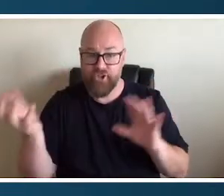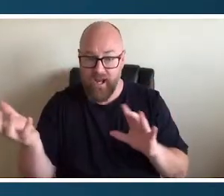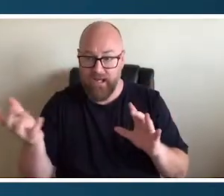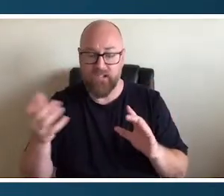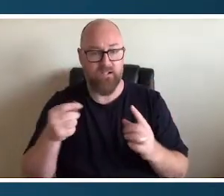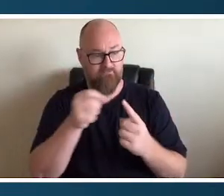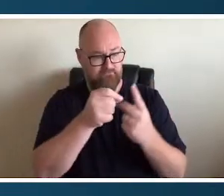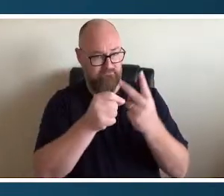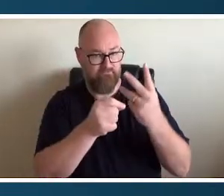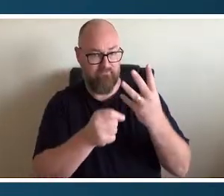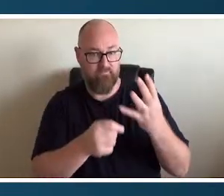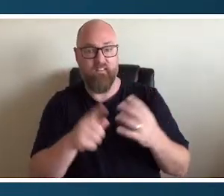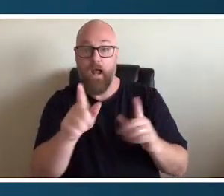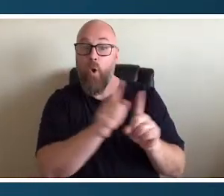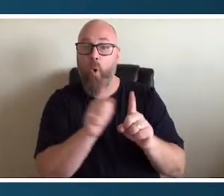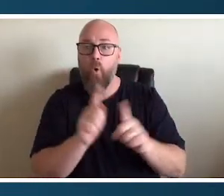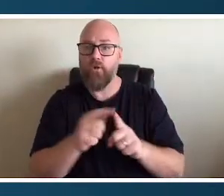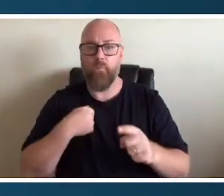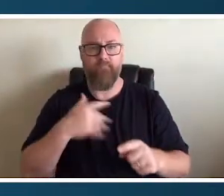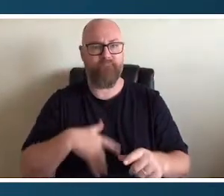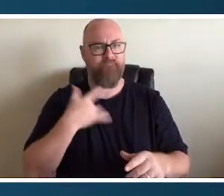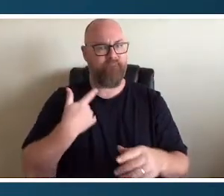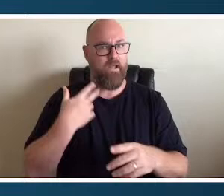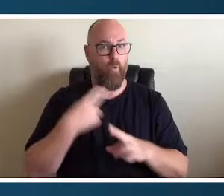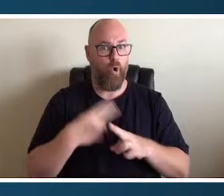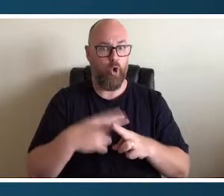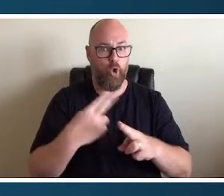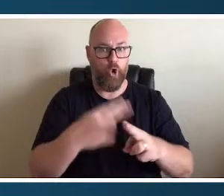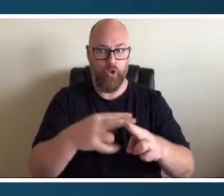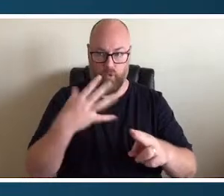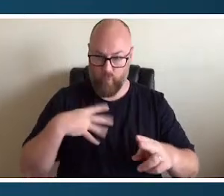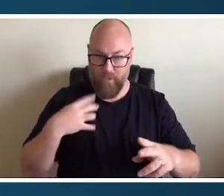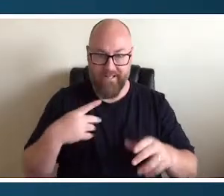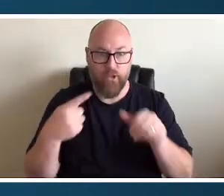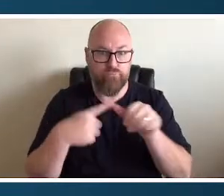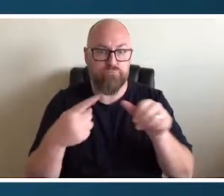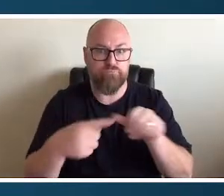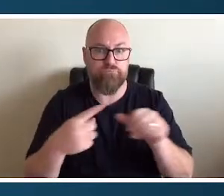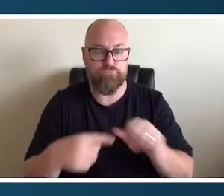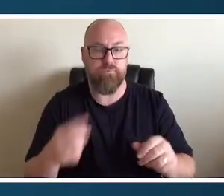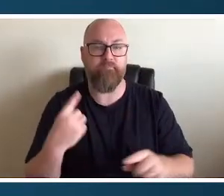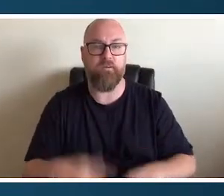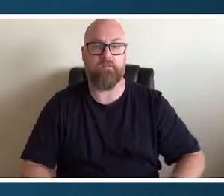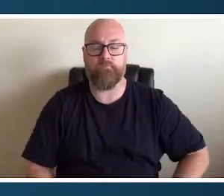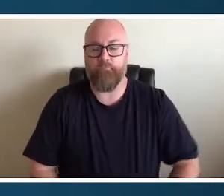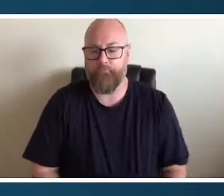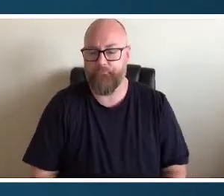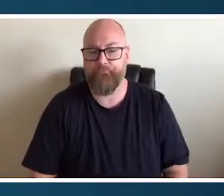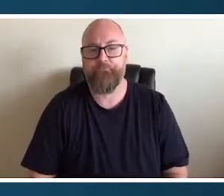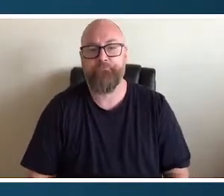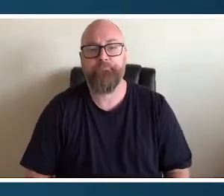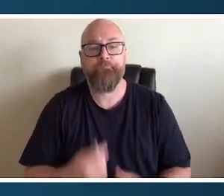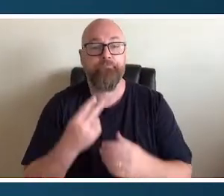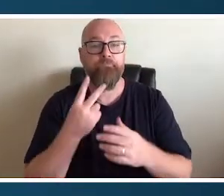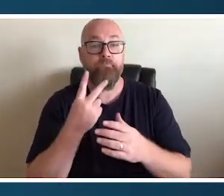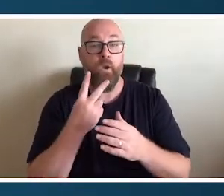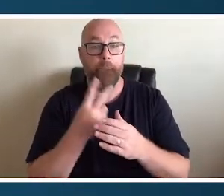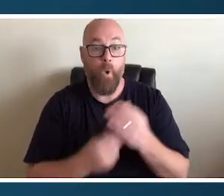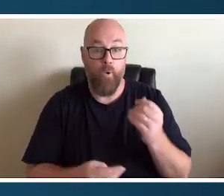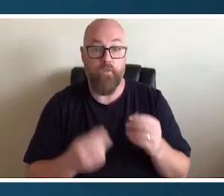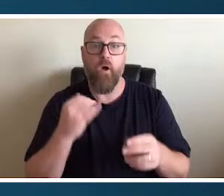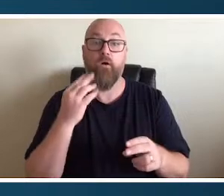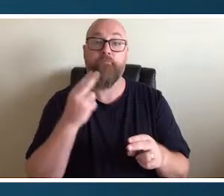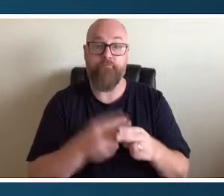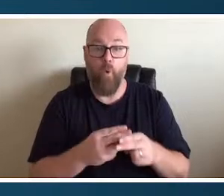a sense of urgency and the need to act fast. Both scale and